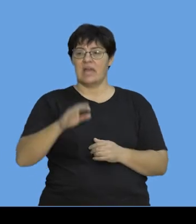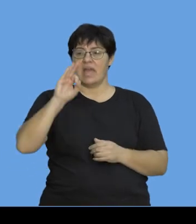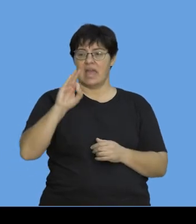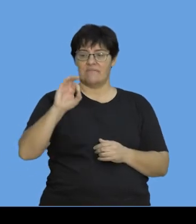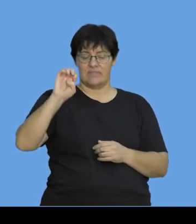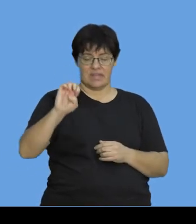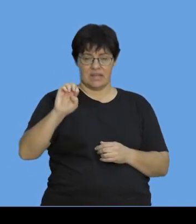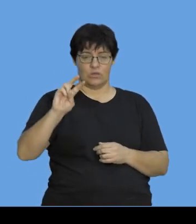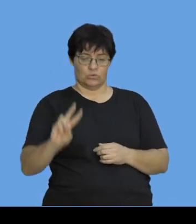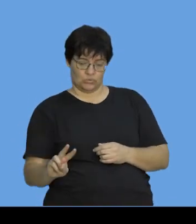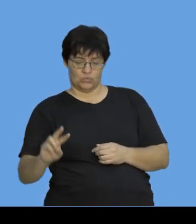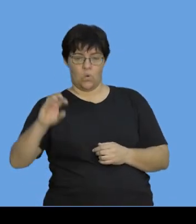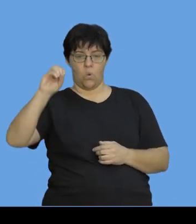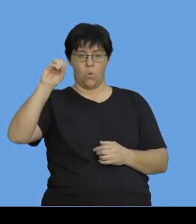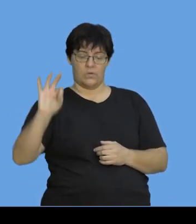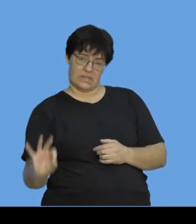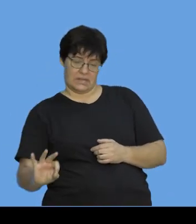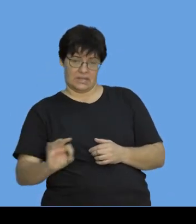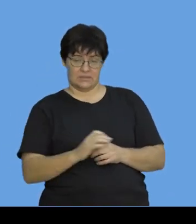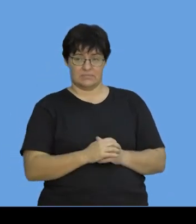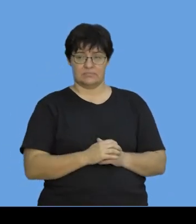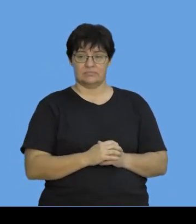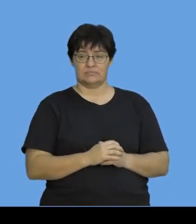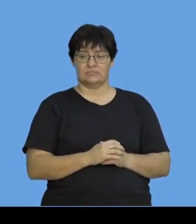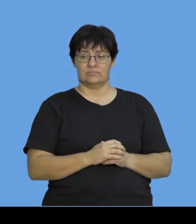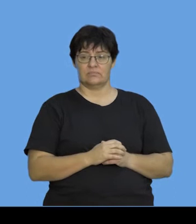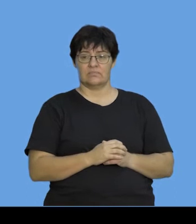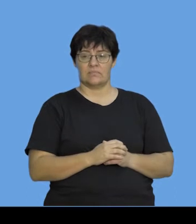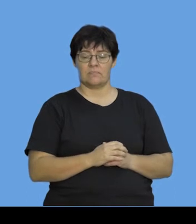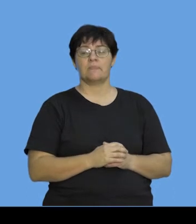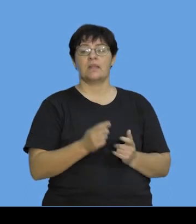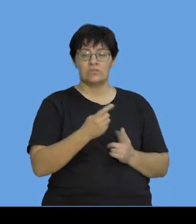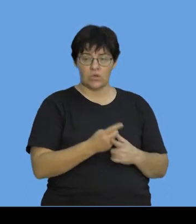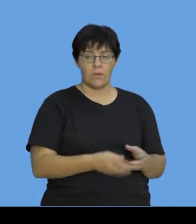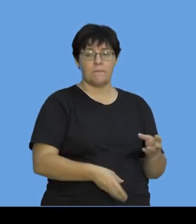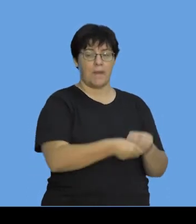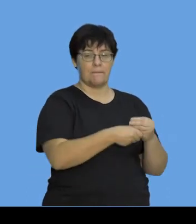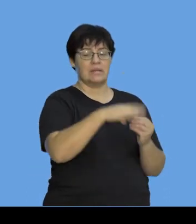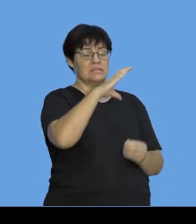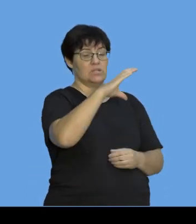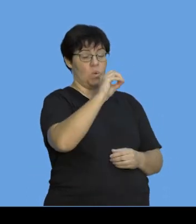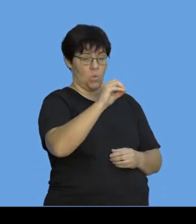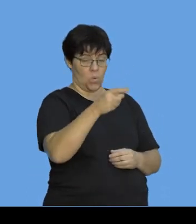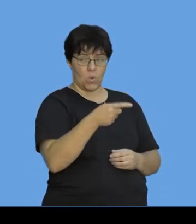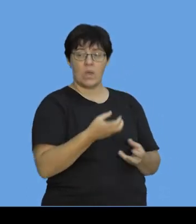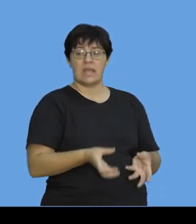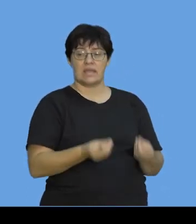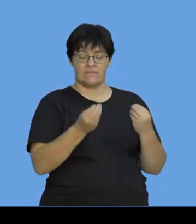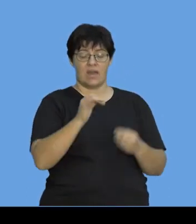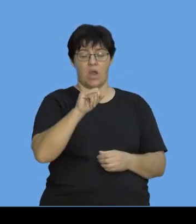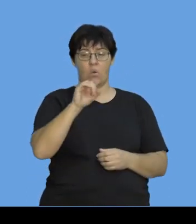Fe2O3. So that's the oxide of iron. Okay, this oxide reacts with carbon monoxide to give us iron